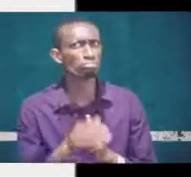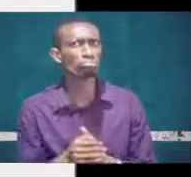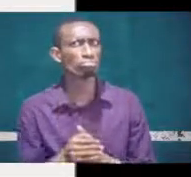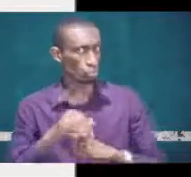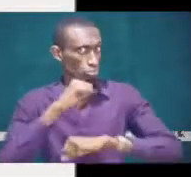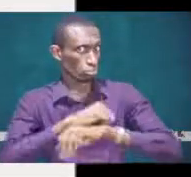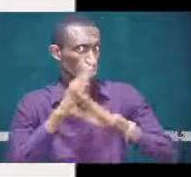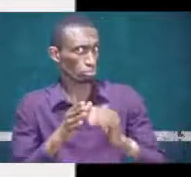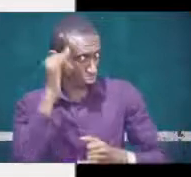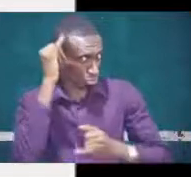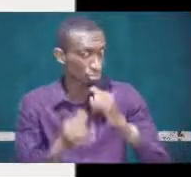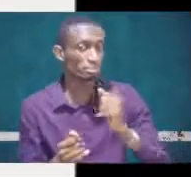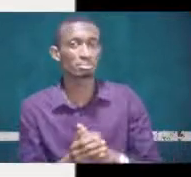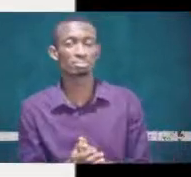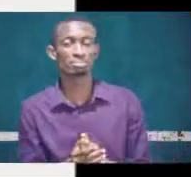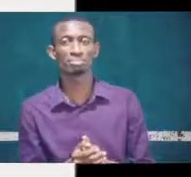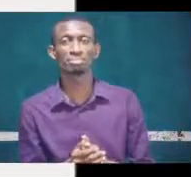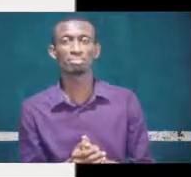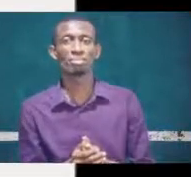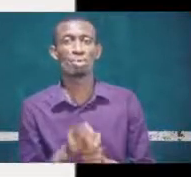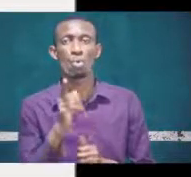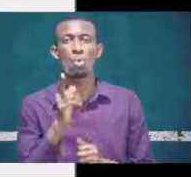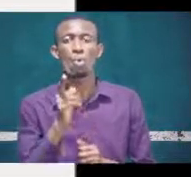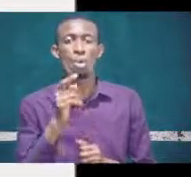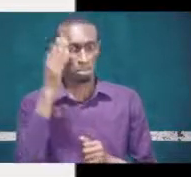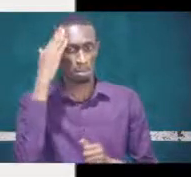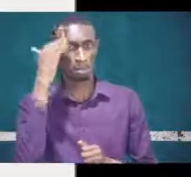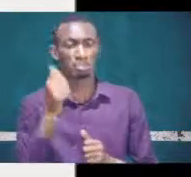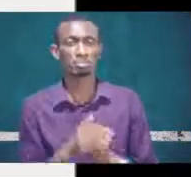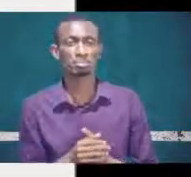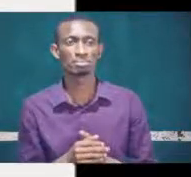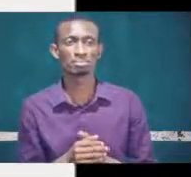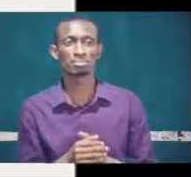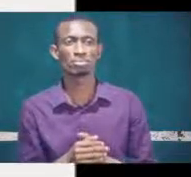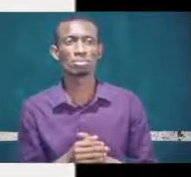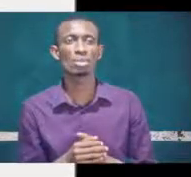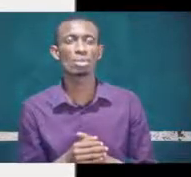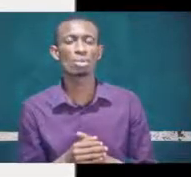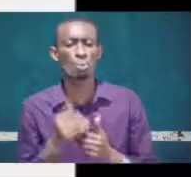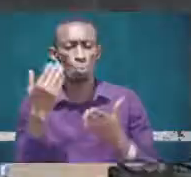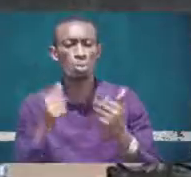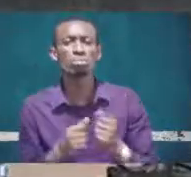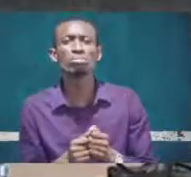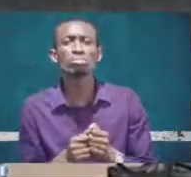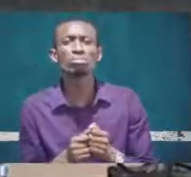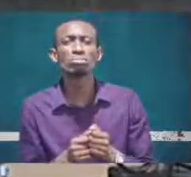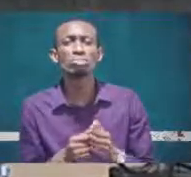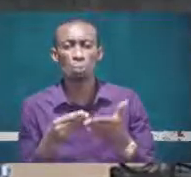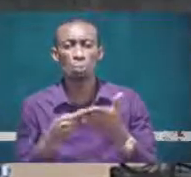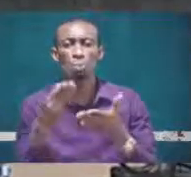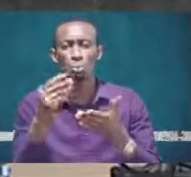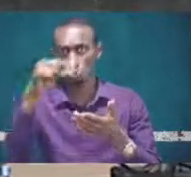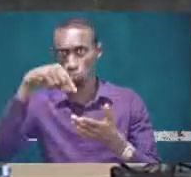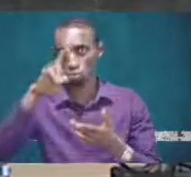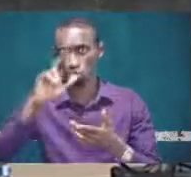the end of the lesson, you will be able to know what are the qualities of good money and what